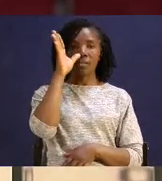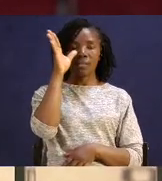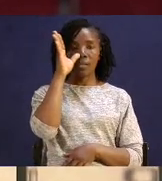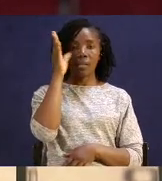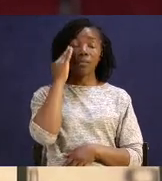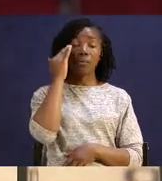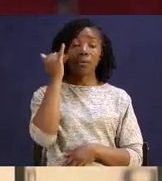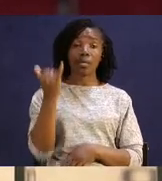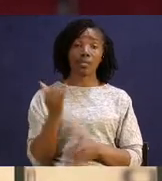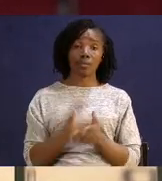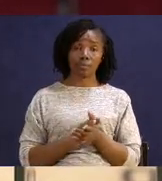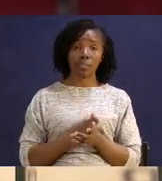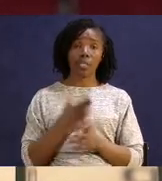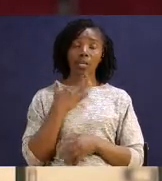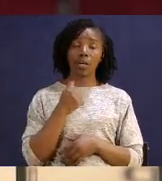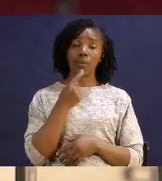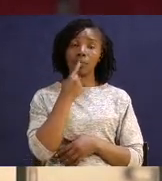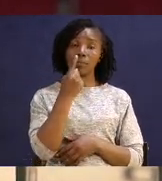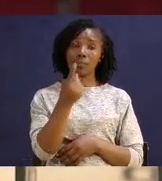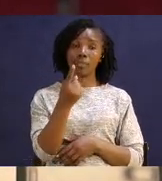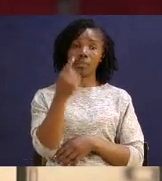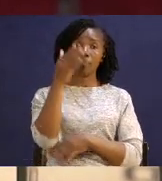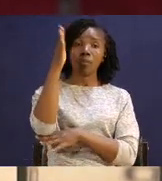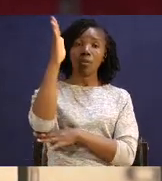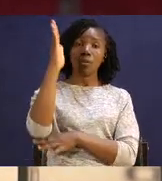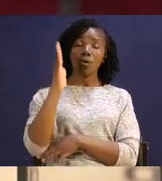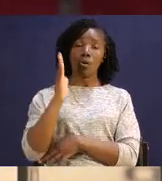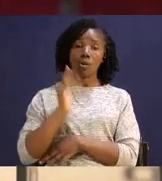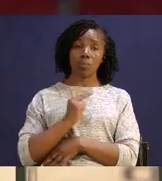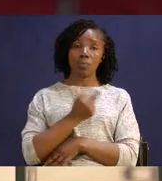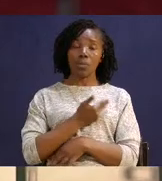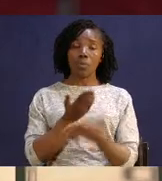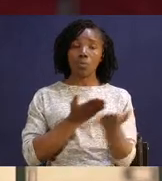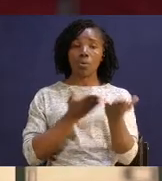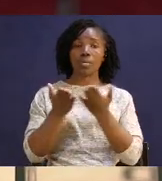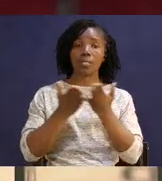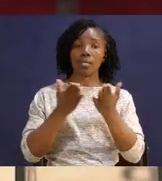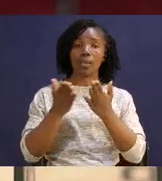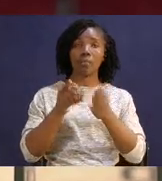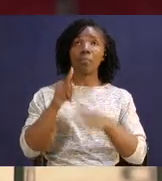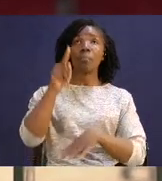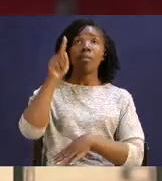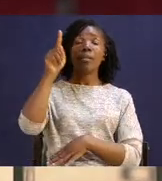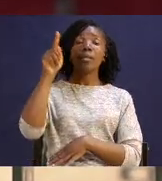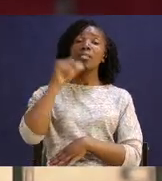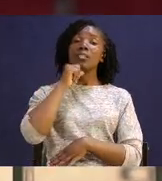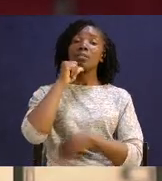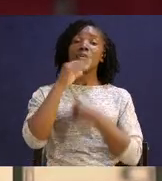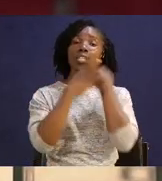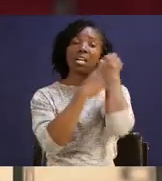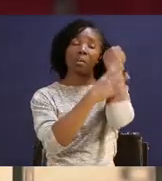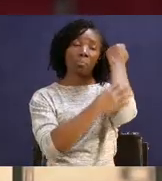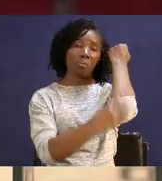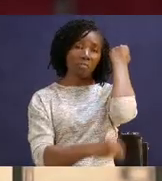Because let me tell you this, the God we serve is not a God of poverty.